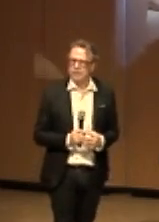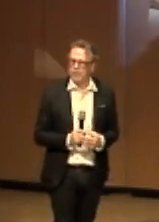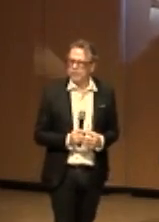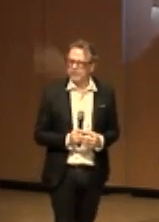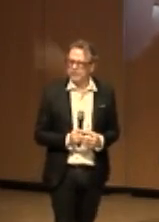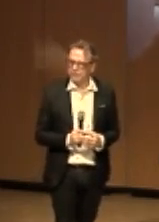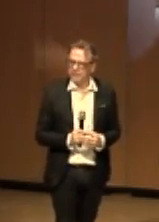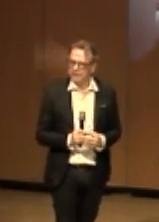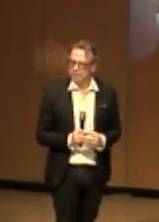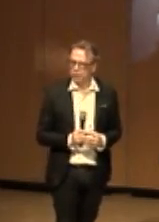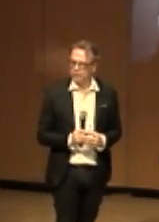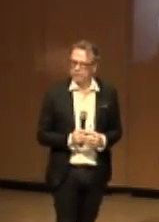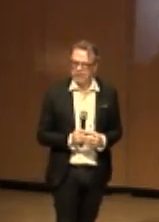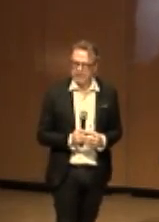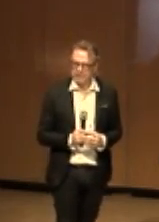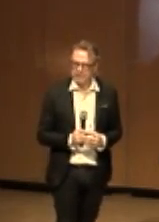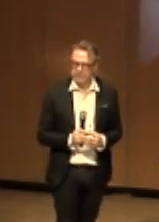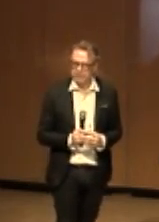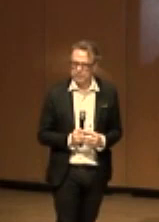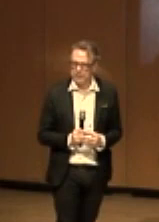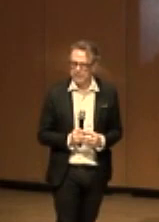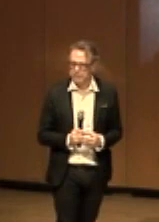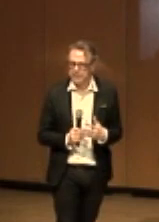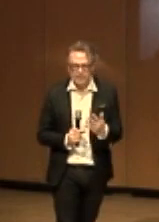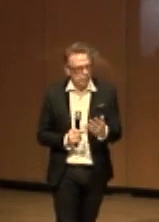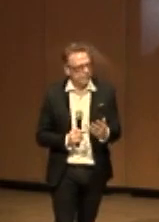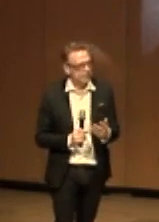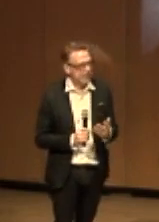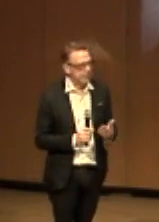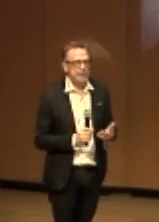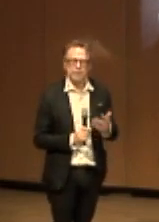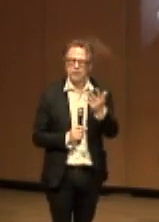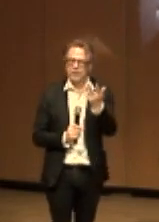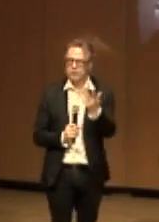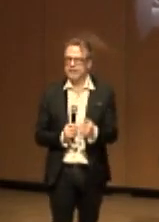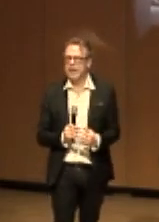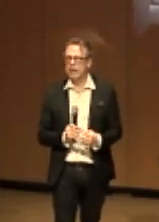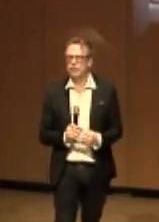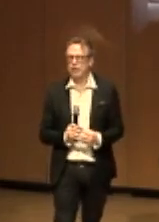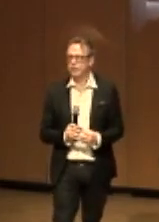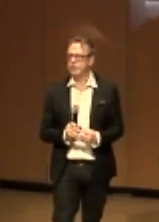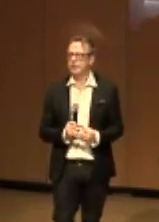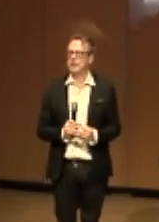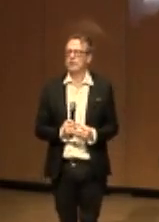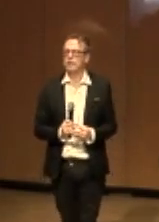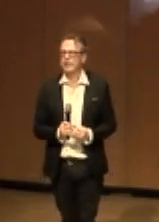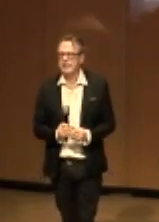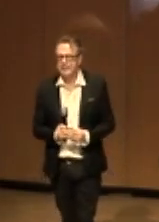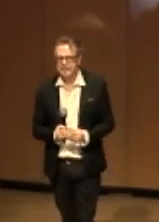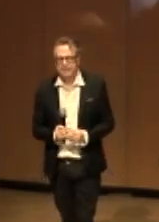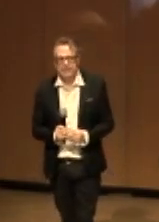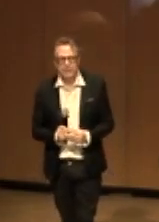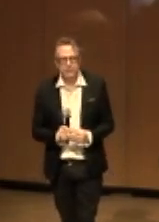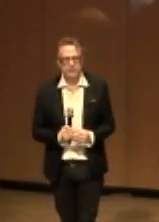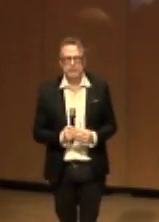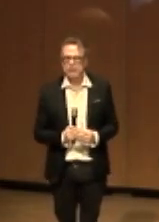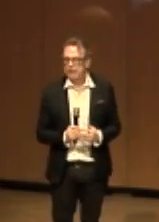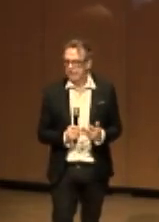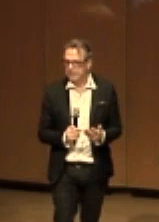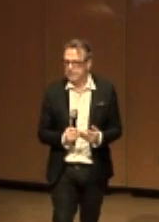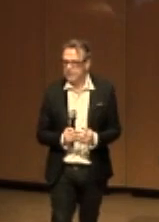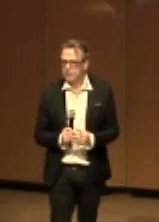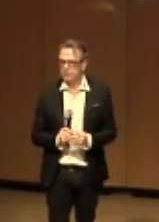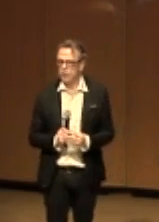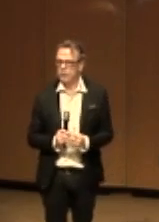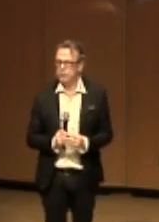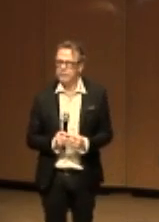the honores of that important prize and I would like to thank you all for coming I would like to thank Hound our fantastic National